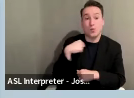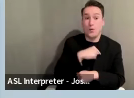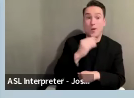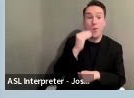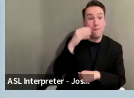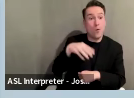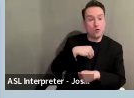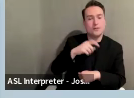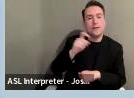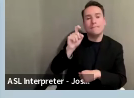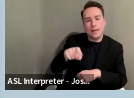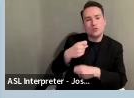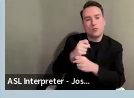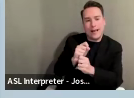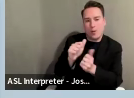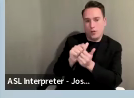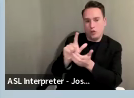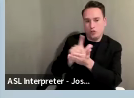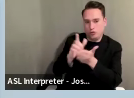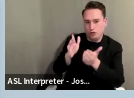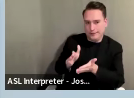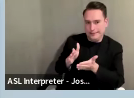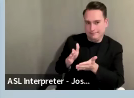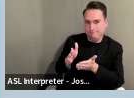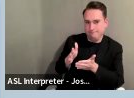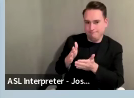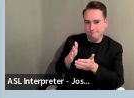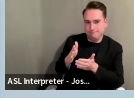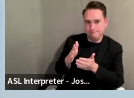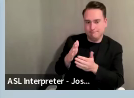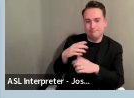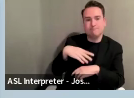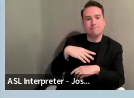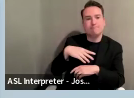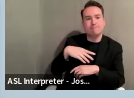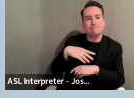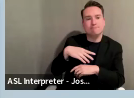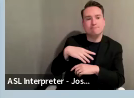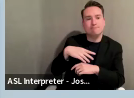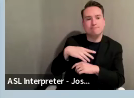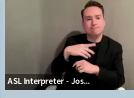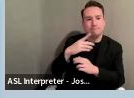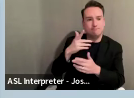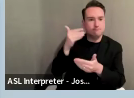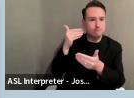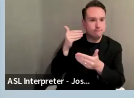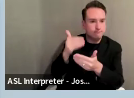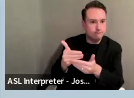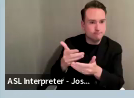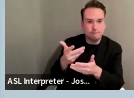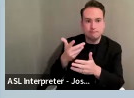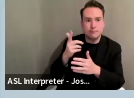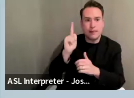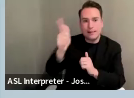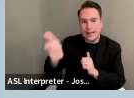with an attorney and pop our property into the trust. And when we pass or down the road, if we should sell that property